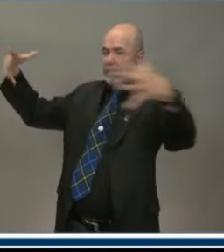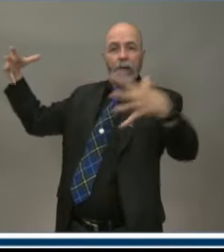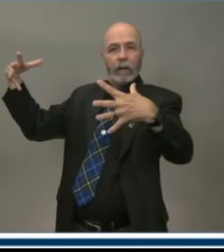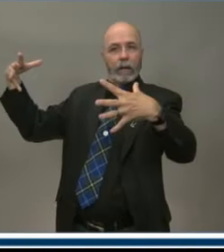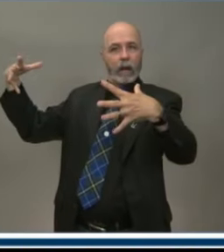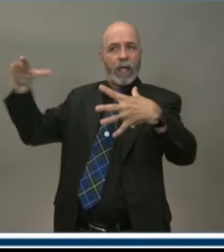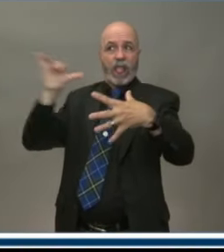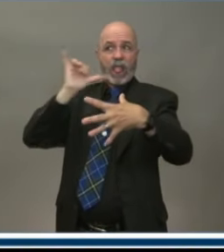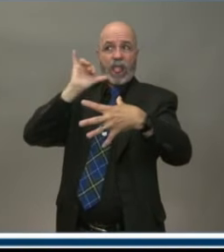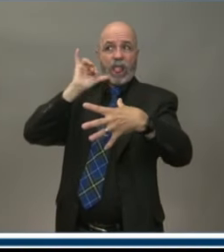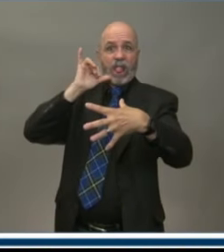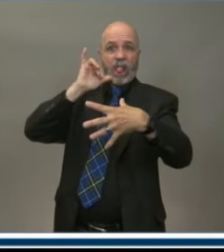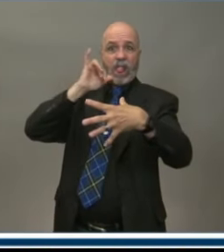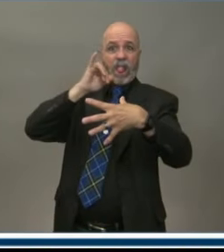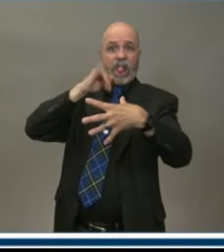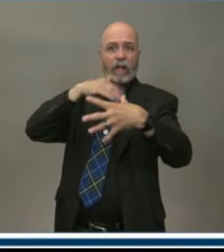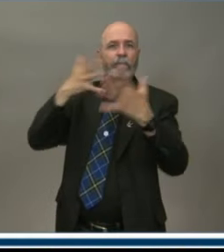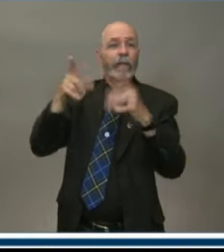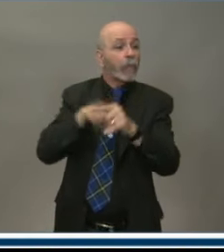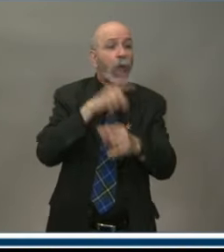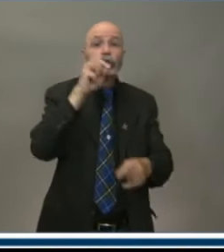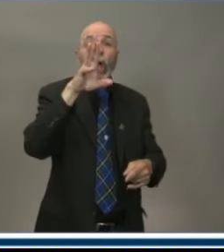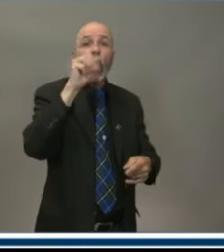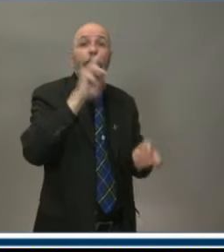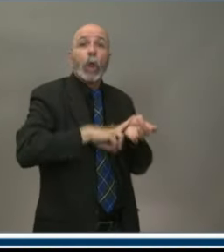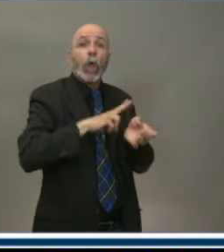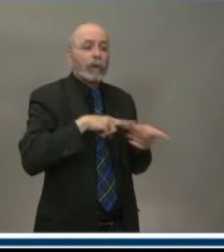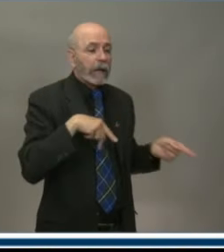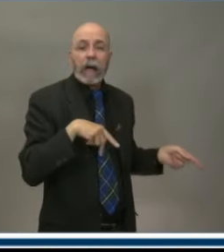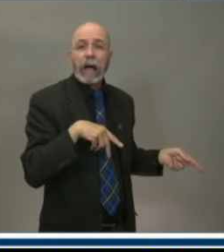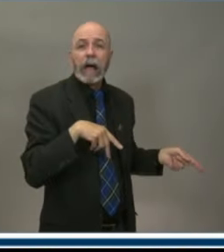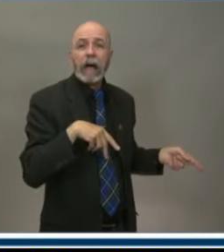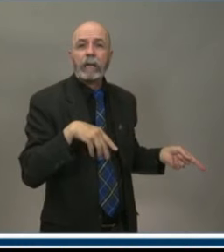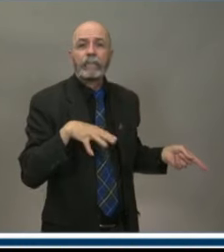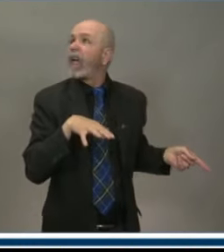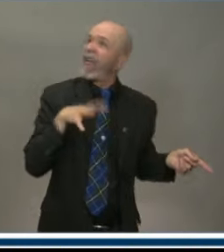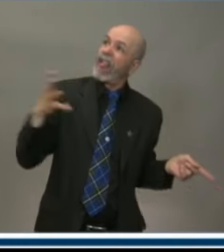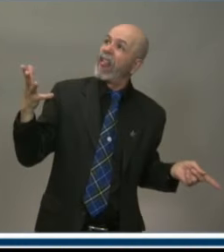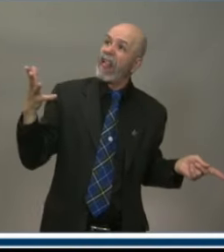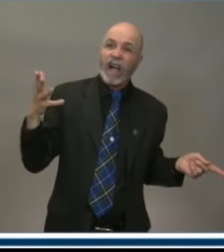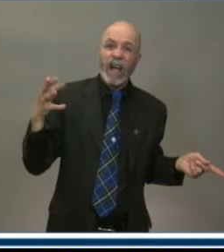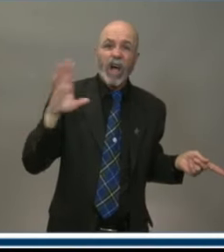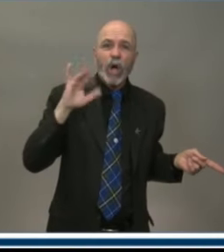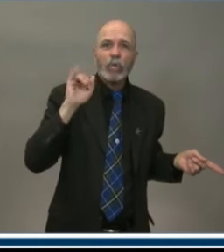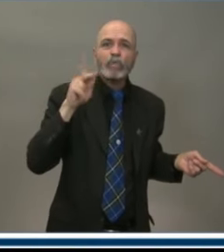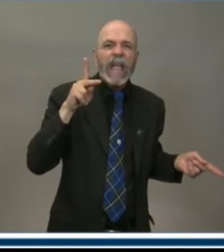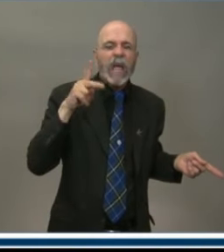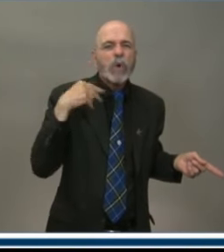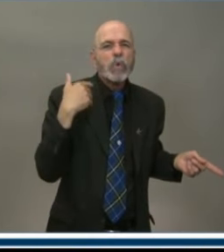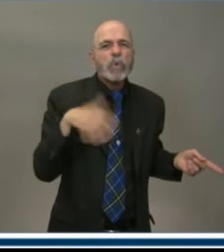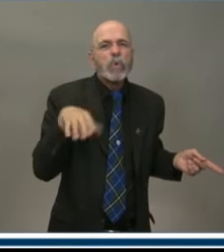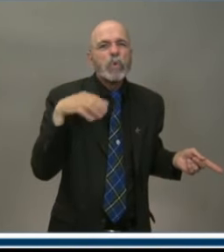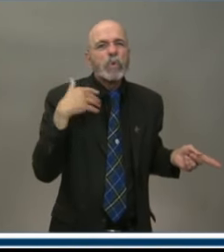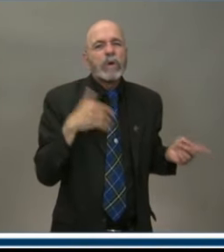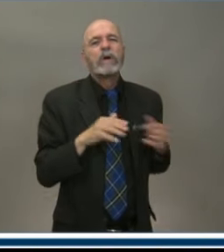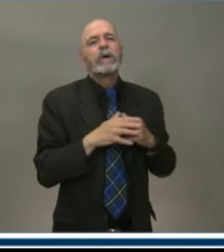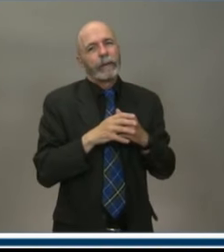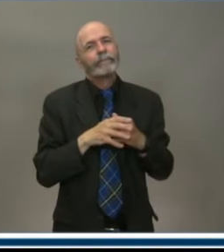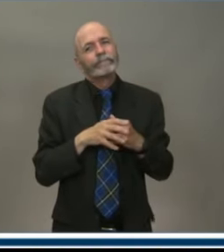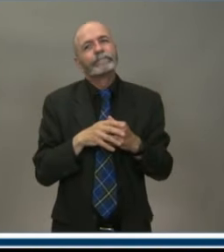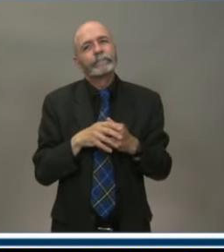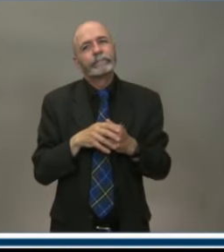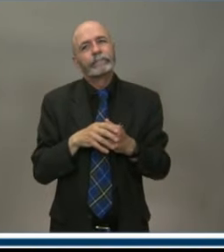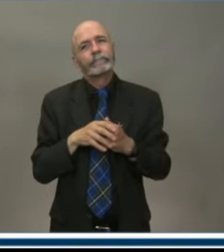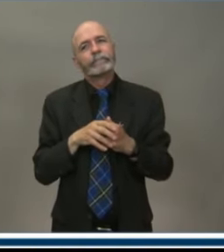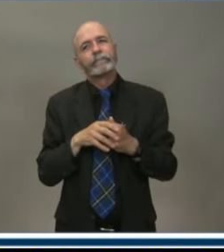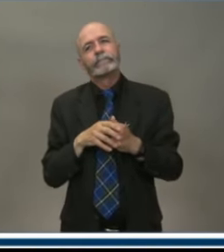facilities and other populations of very vulnerable people in all our communities. And the other piece is that Nova Scotia small,